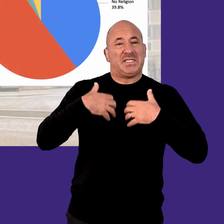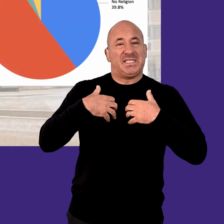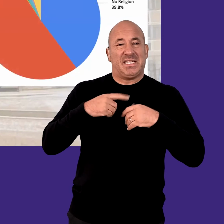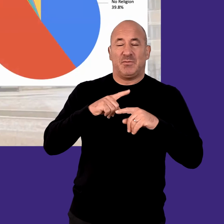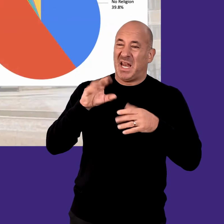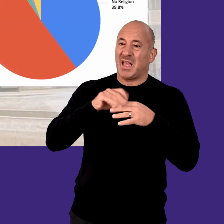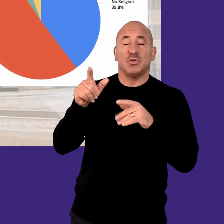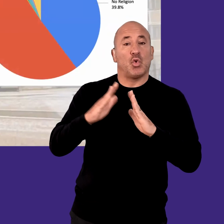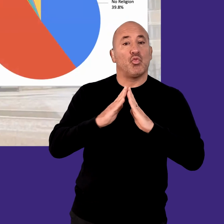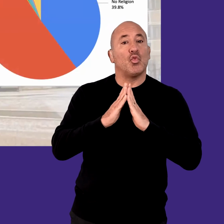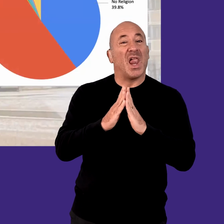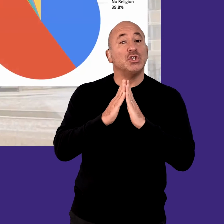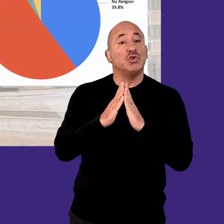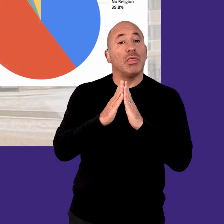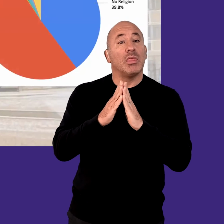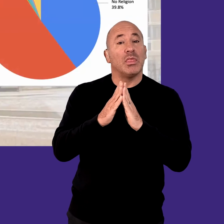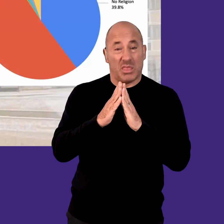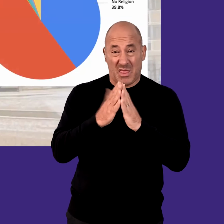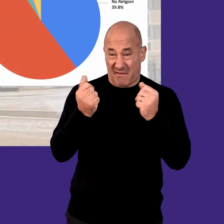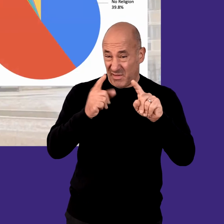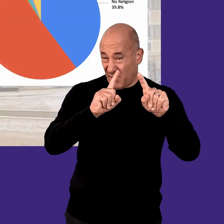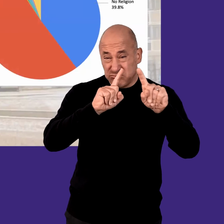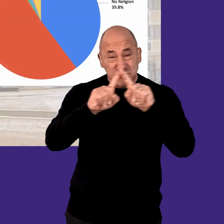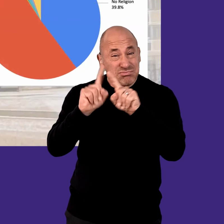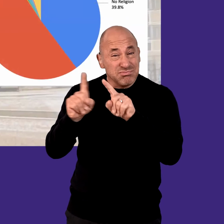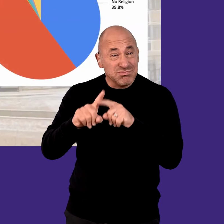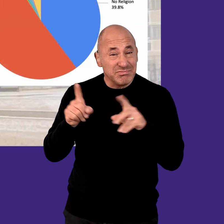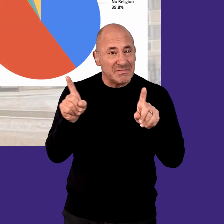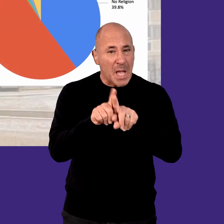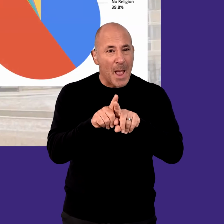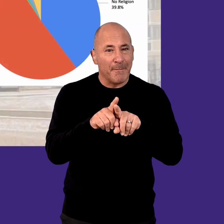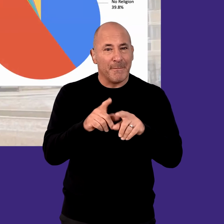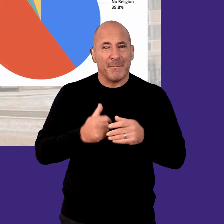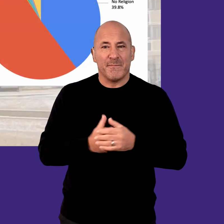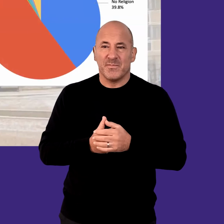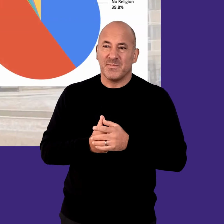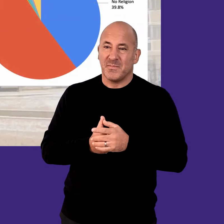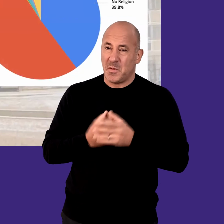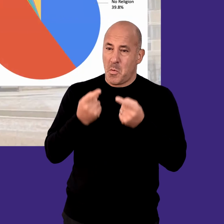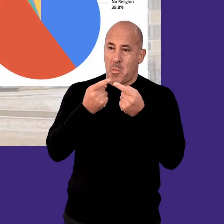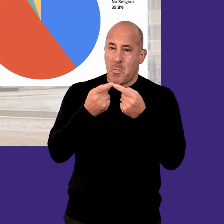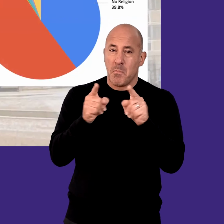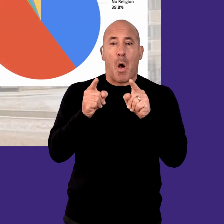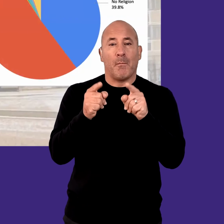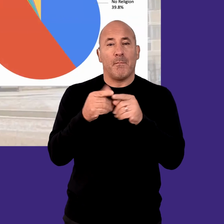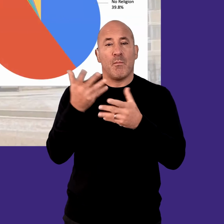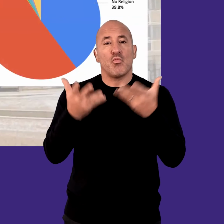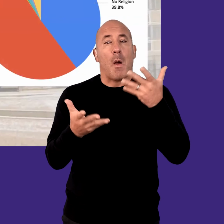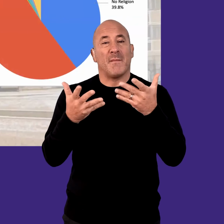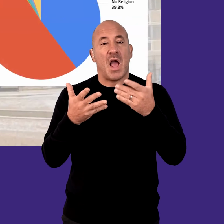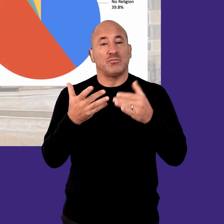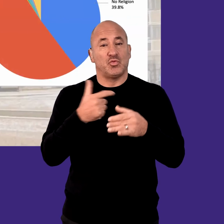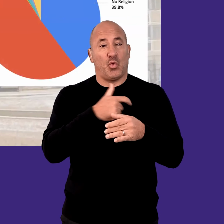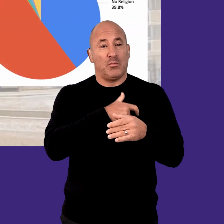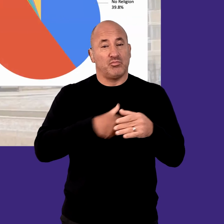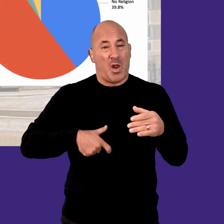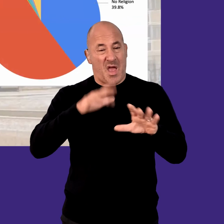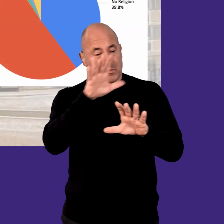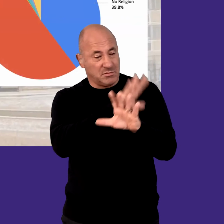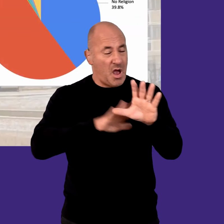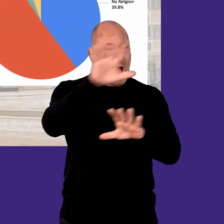Another interesting data slide is the representation of the different religions on that estate